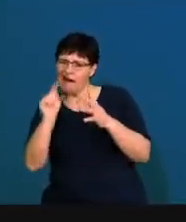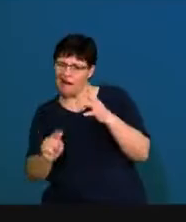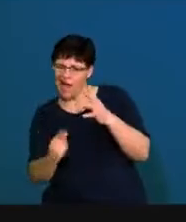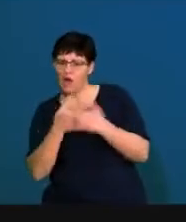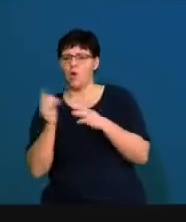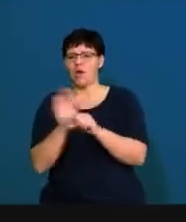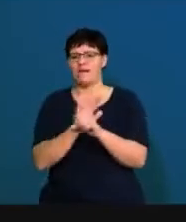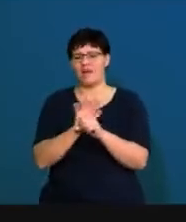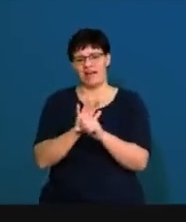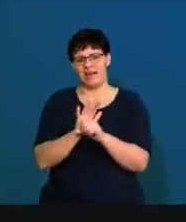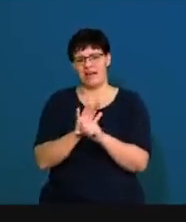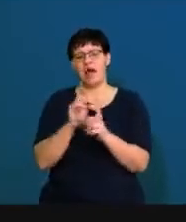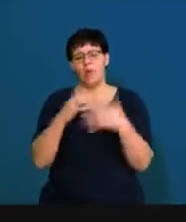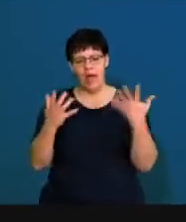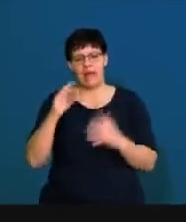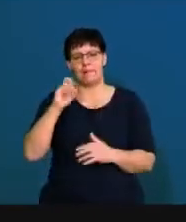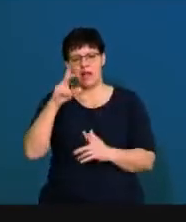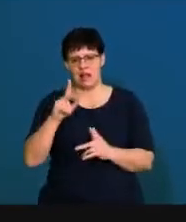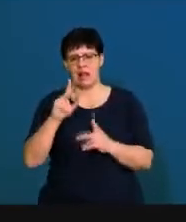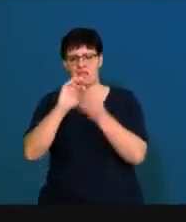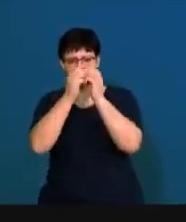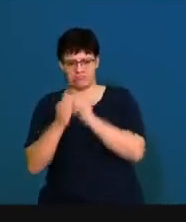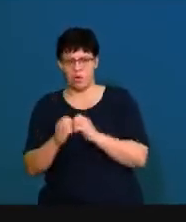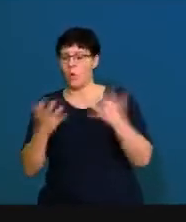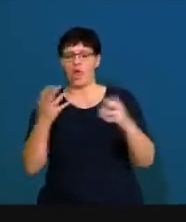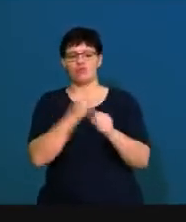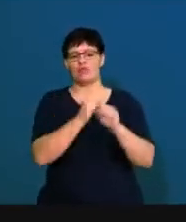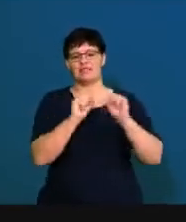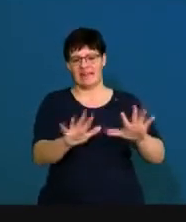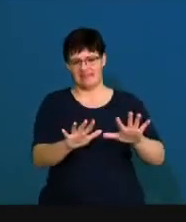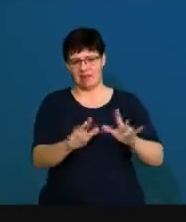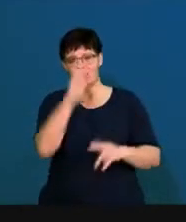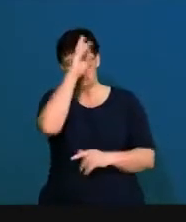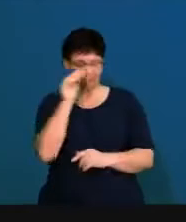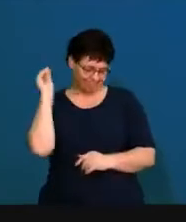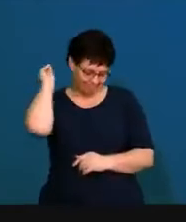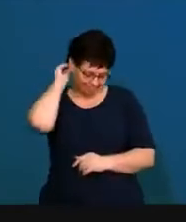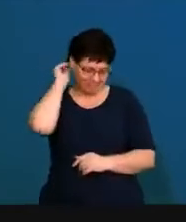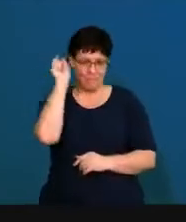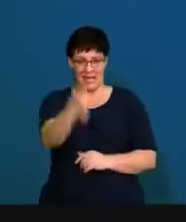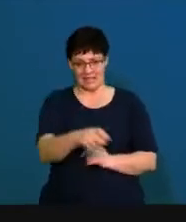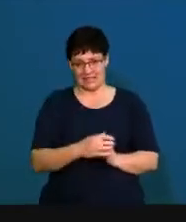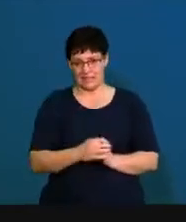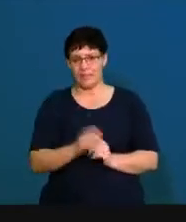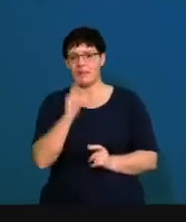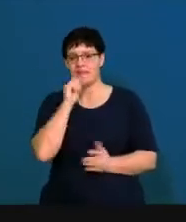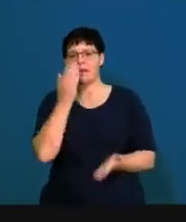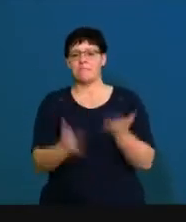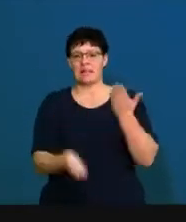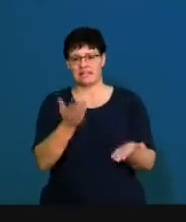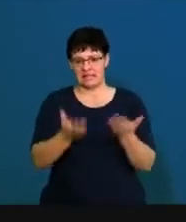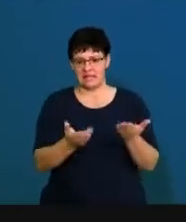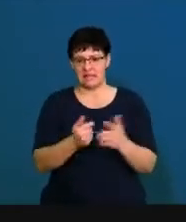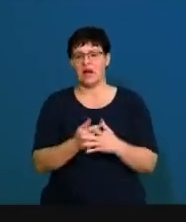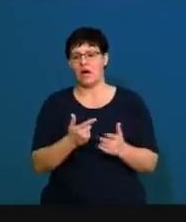have covered all this stuff in chemical formula in grade 10. So always remember that, okay? And then the balancing, which is the law of